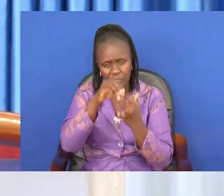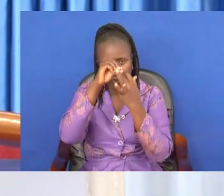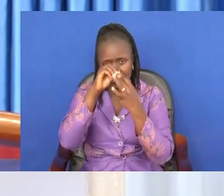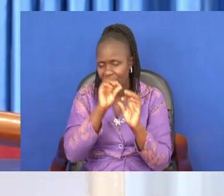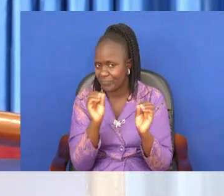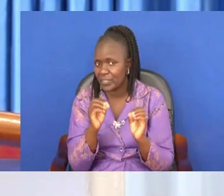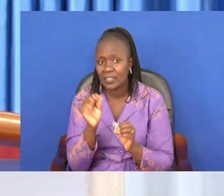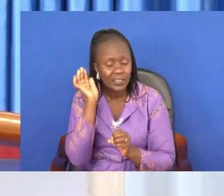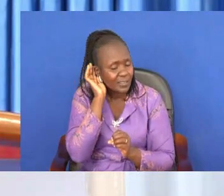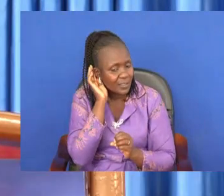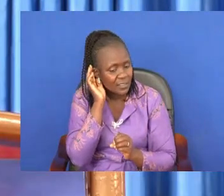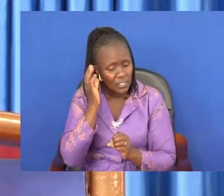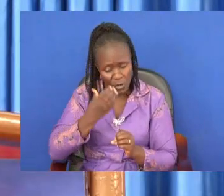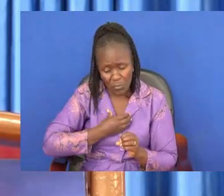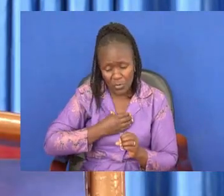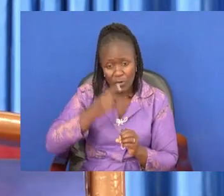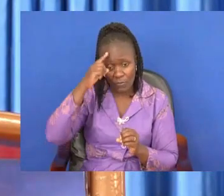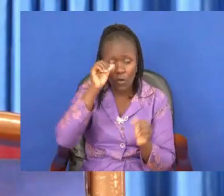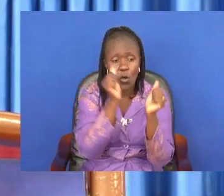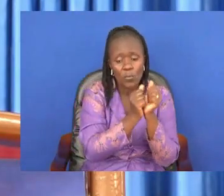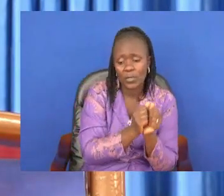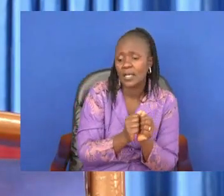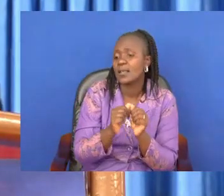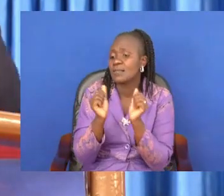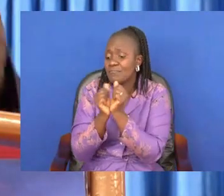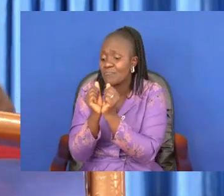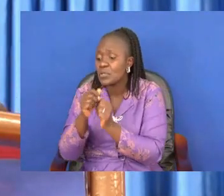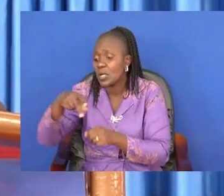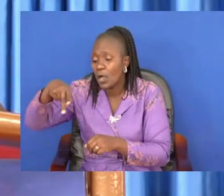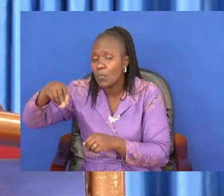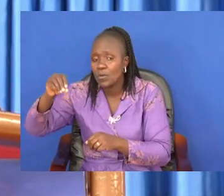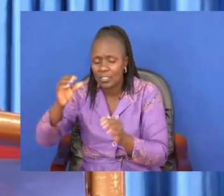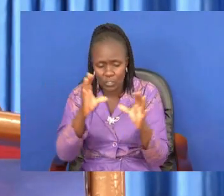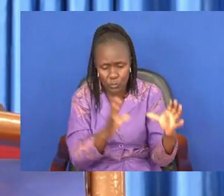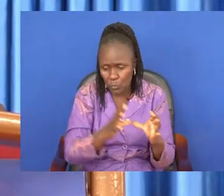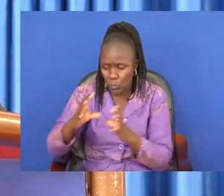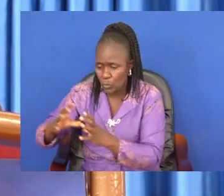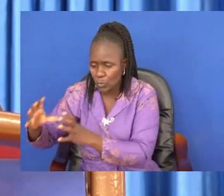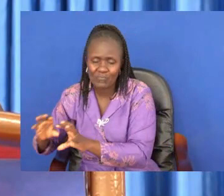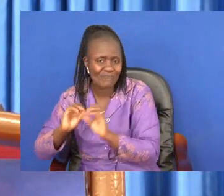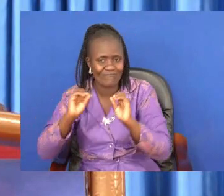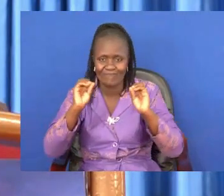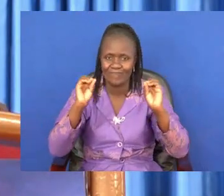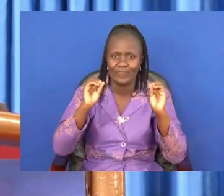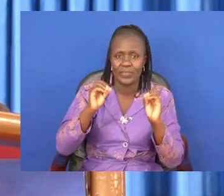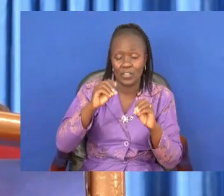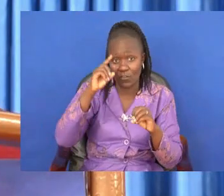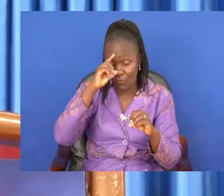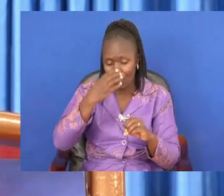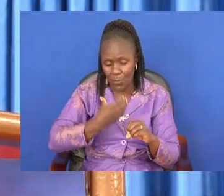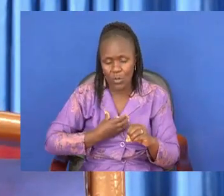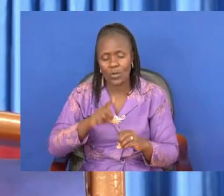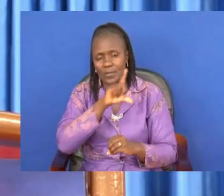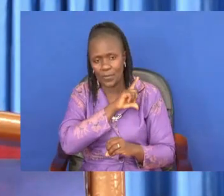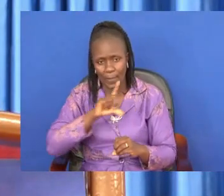don't want to hear you saying that I belong to Paul, I belong to Apollos, I belong to Peter. I want you to say, I belong to Jesus Christ. That